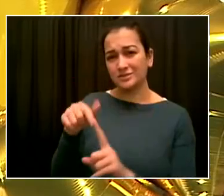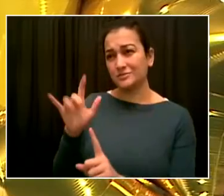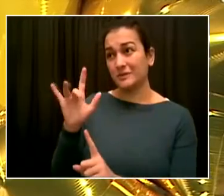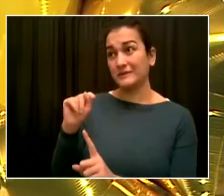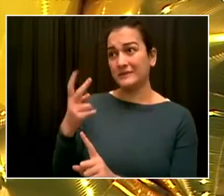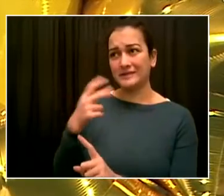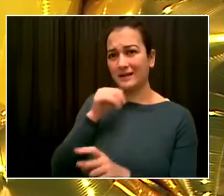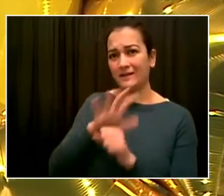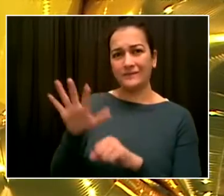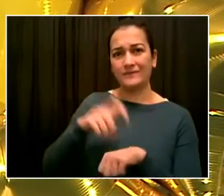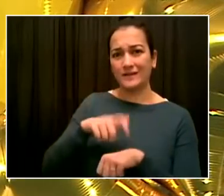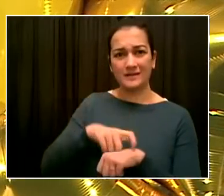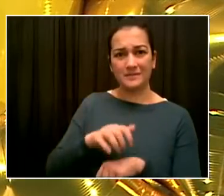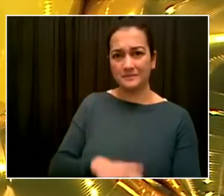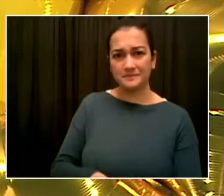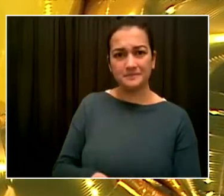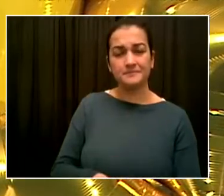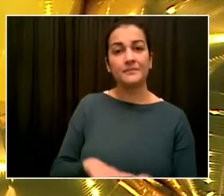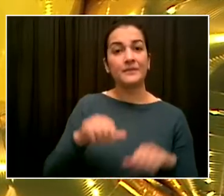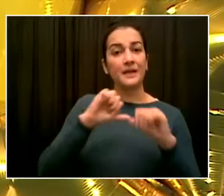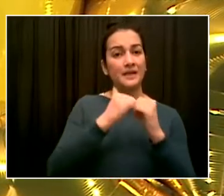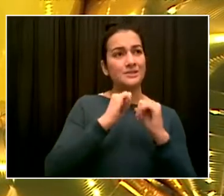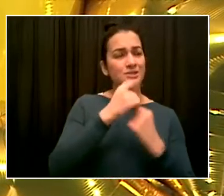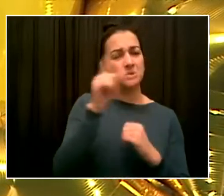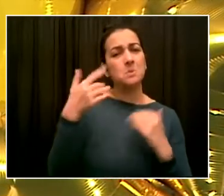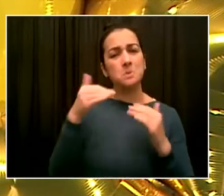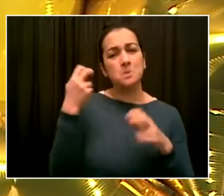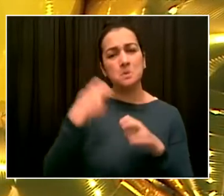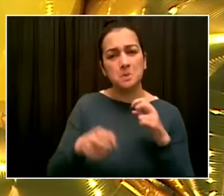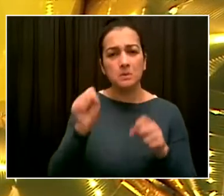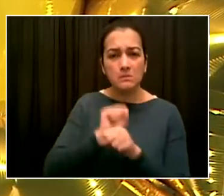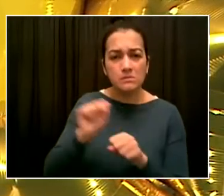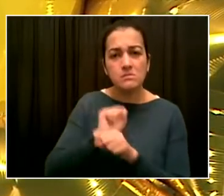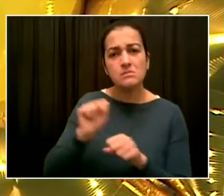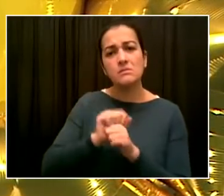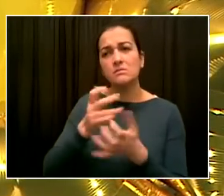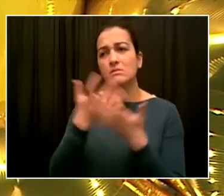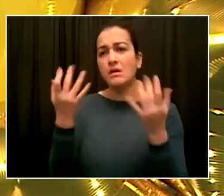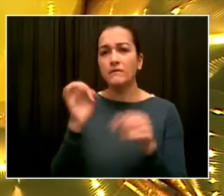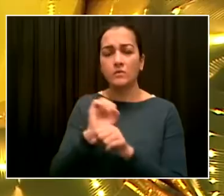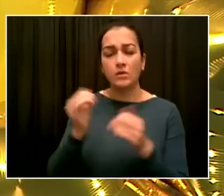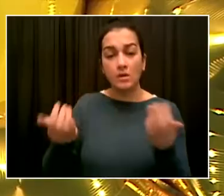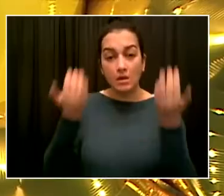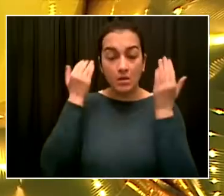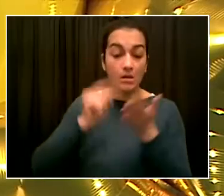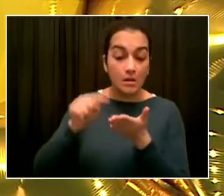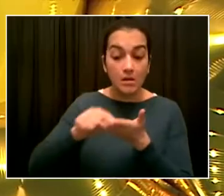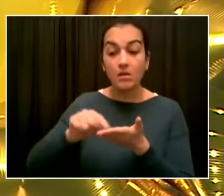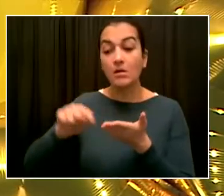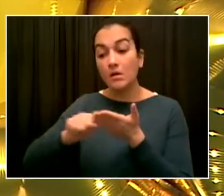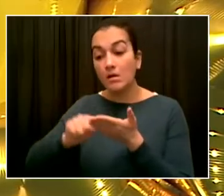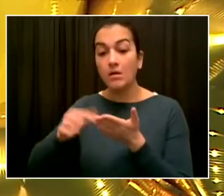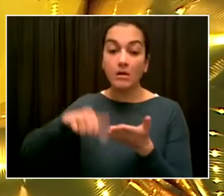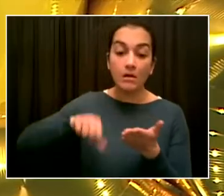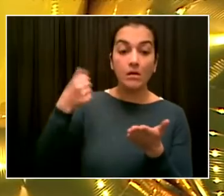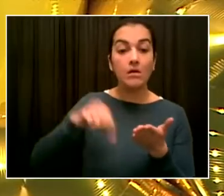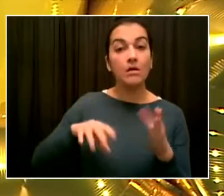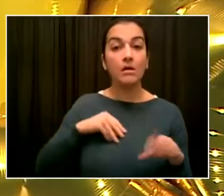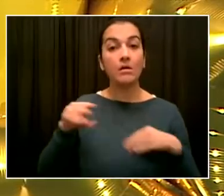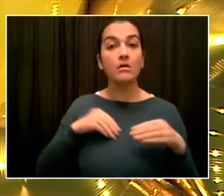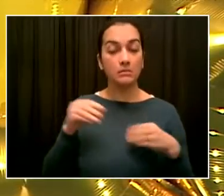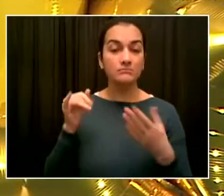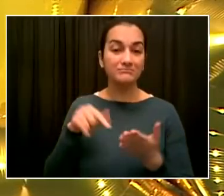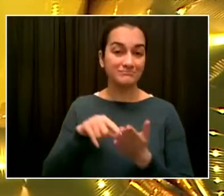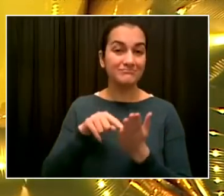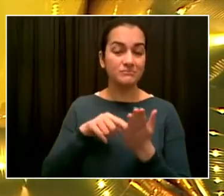working through them. They'll get the job done by definition. Anyone in the meantime who's seeking the accommodation keeps